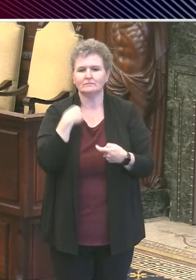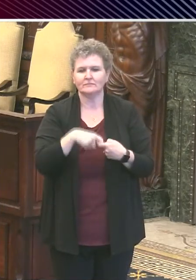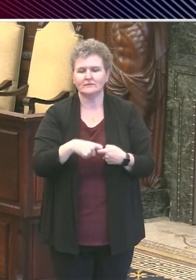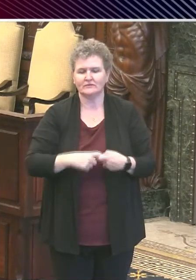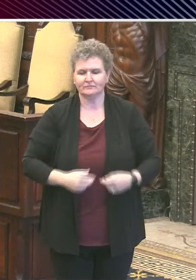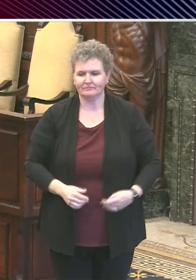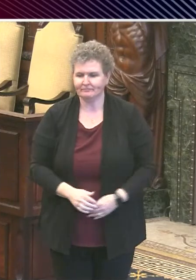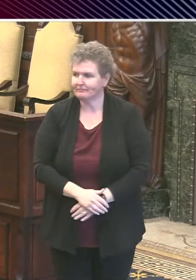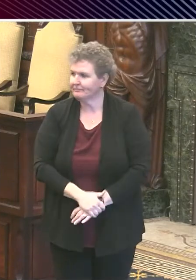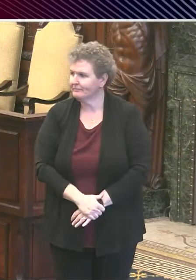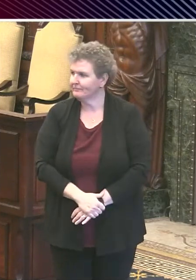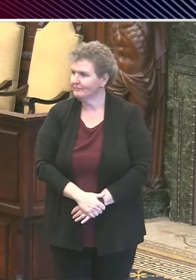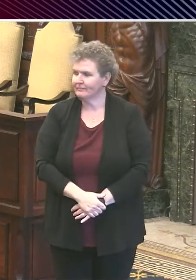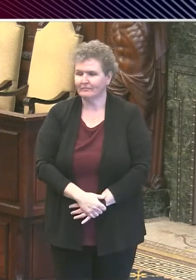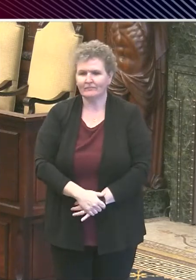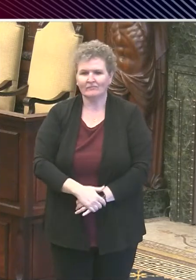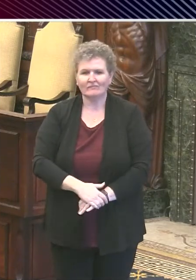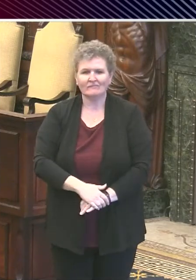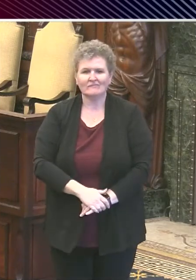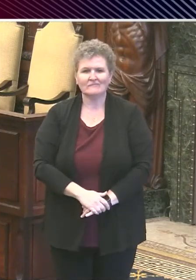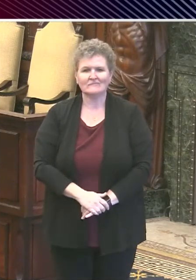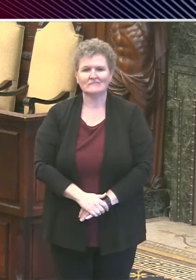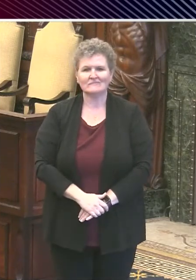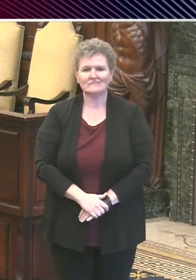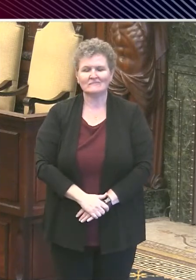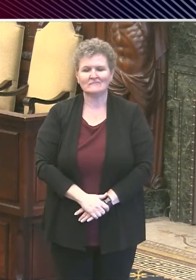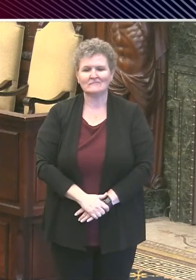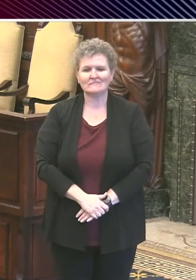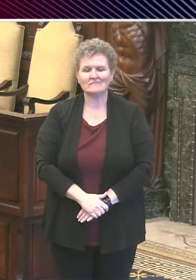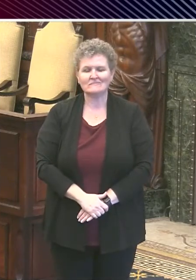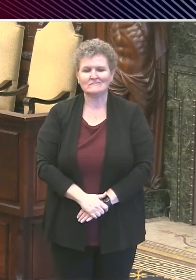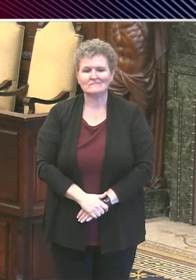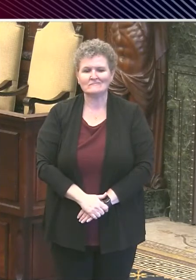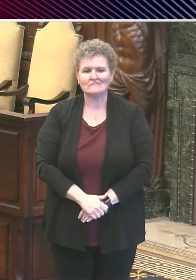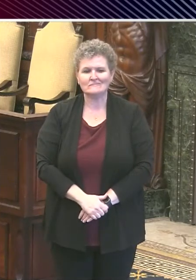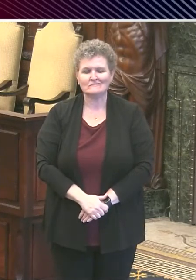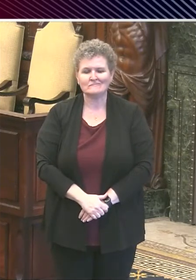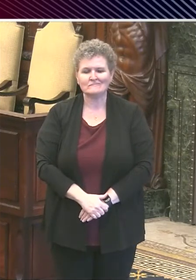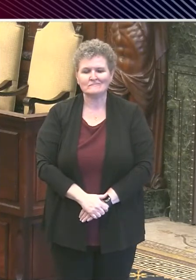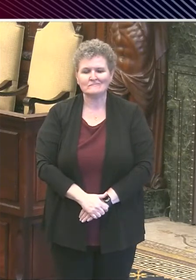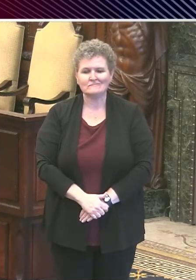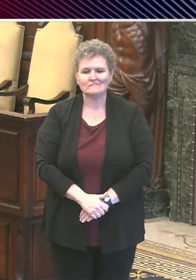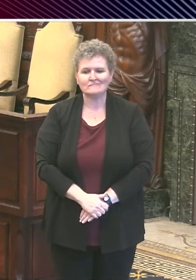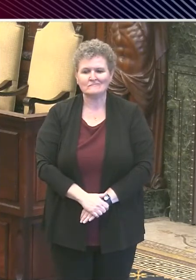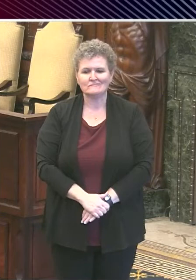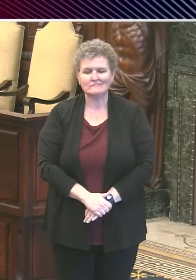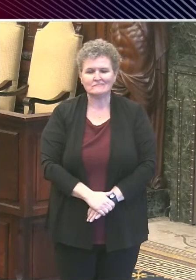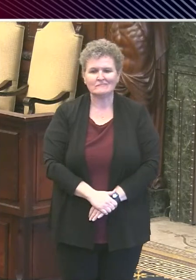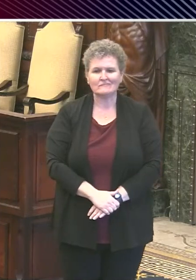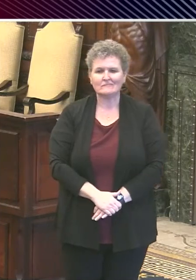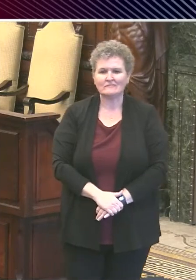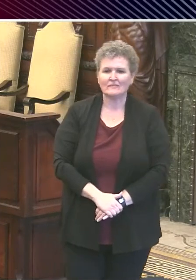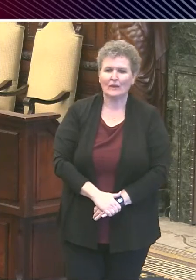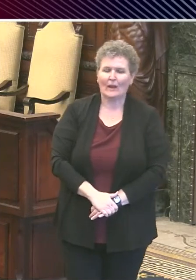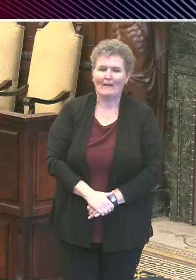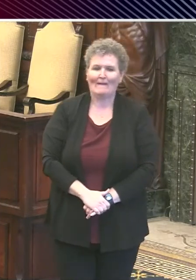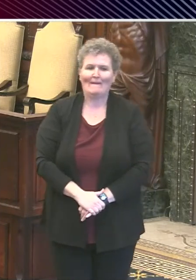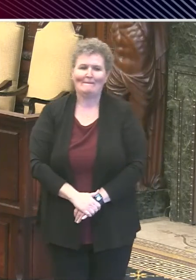favor. Ante Argenis, buenas tardes. Gracias, buenas tardes. Armando, la primera pregunta para el Dr.